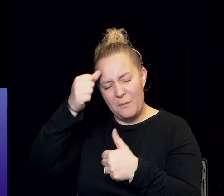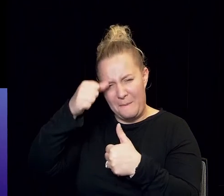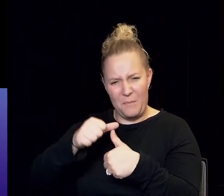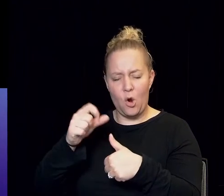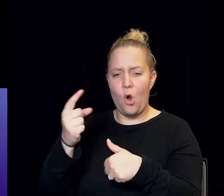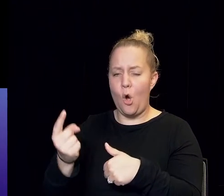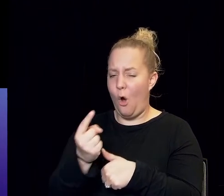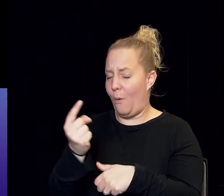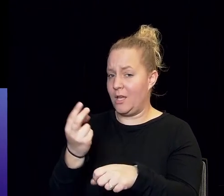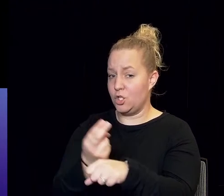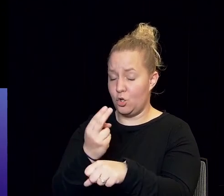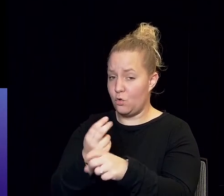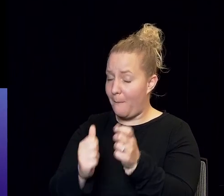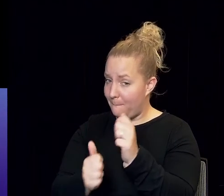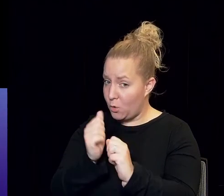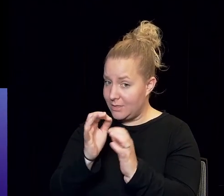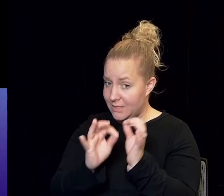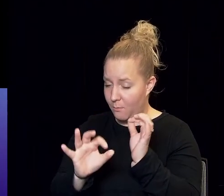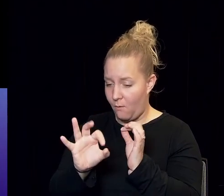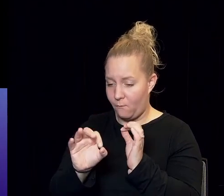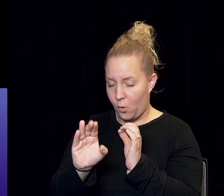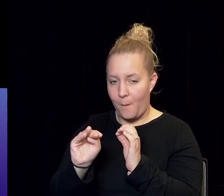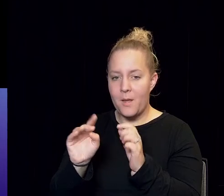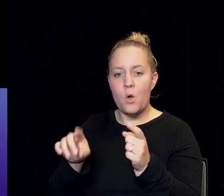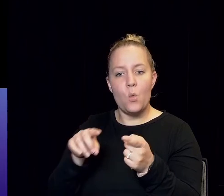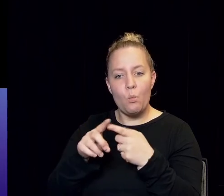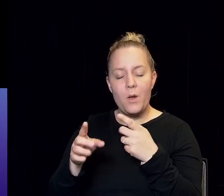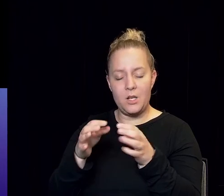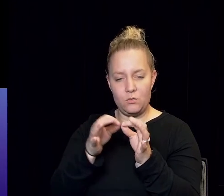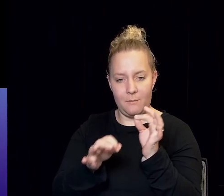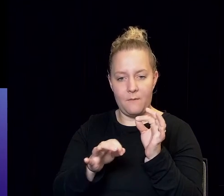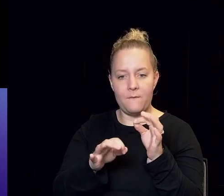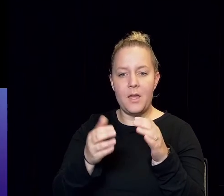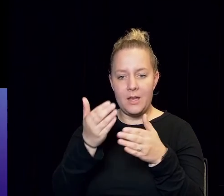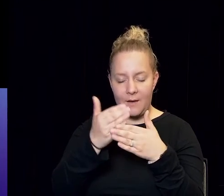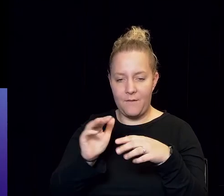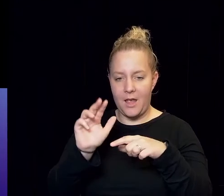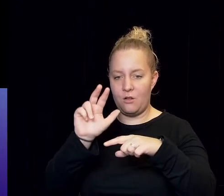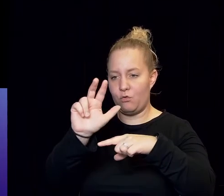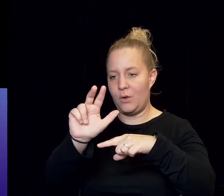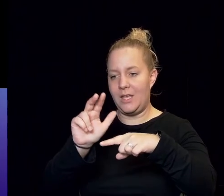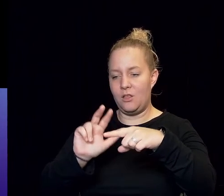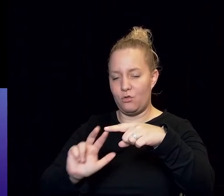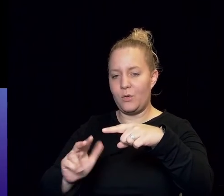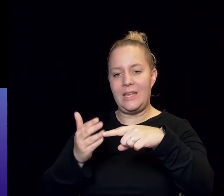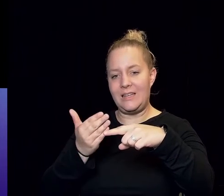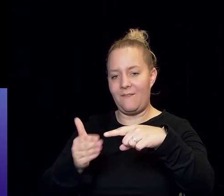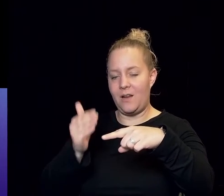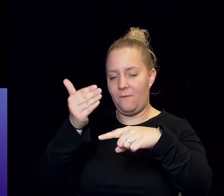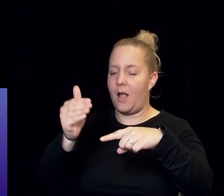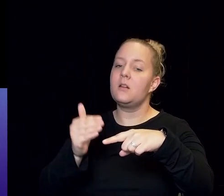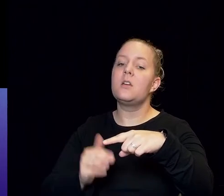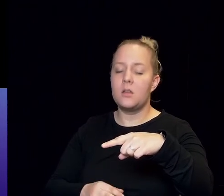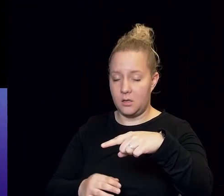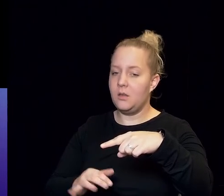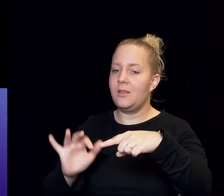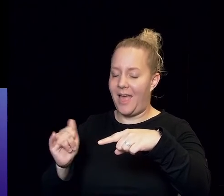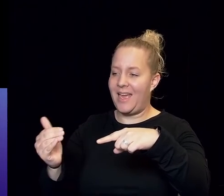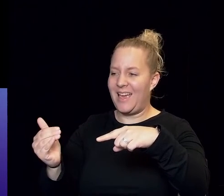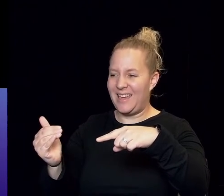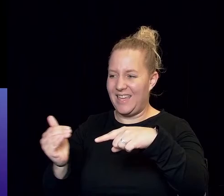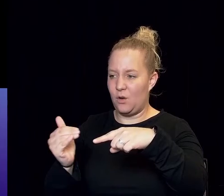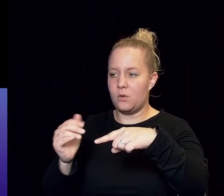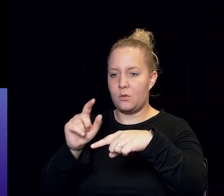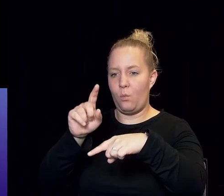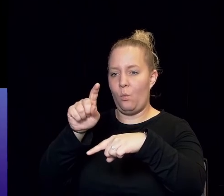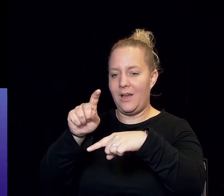So when we simplify that, you could show that we're dividing both of them by 3, giving us